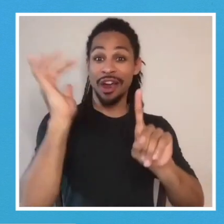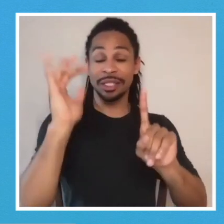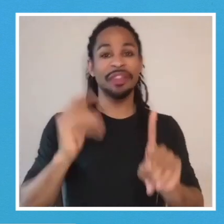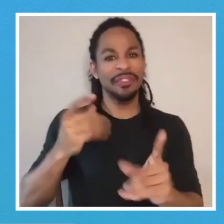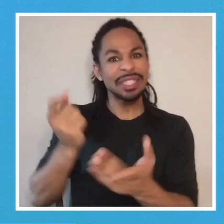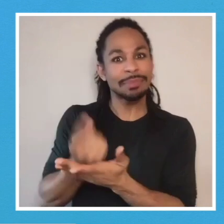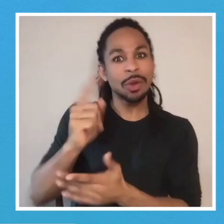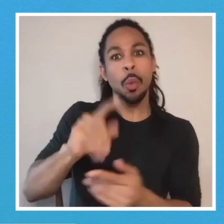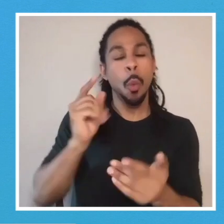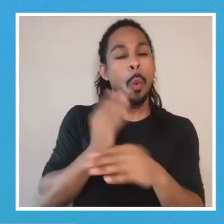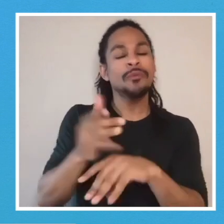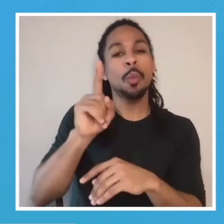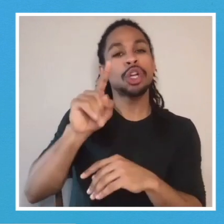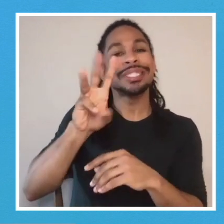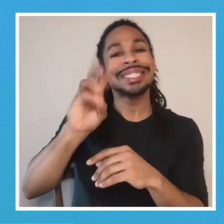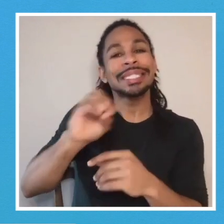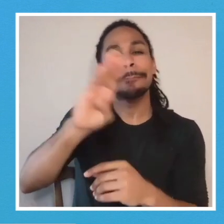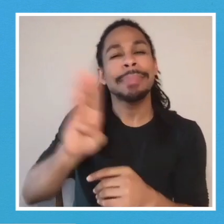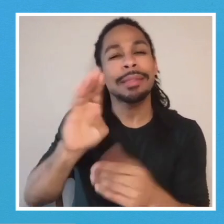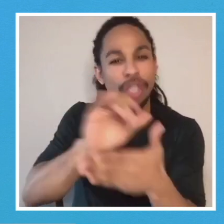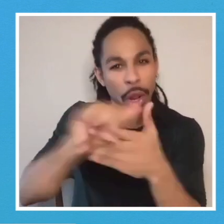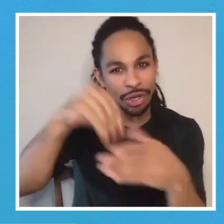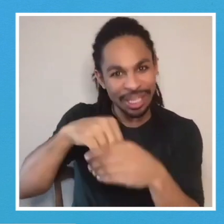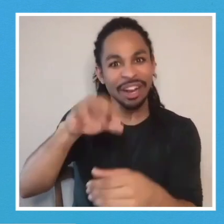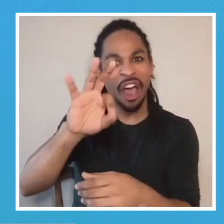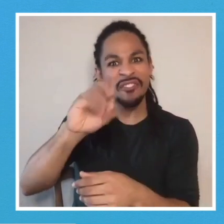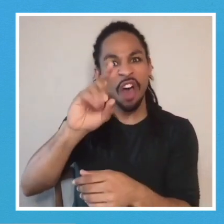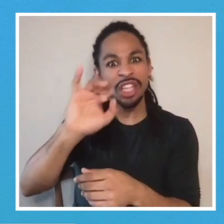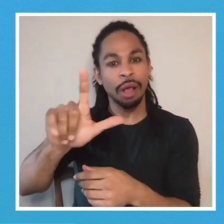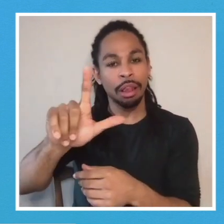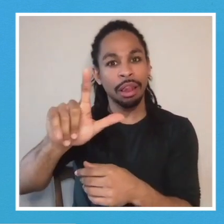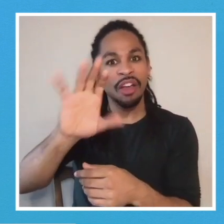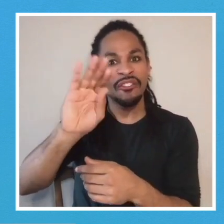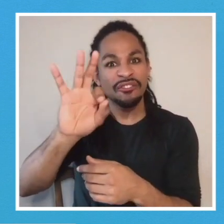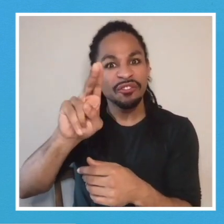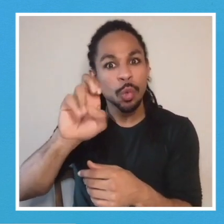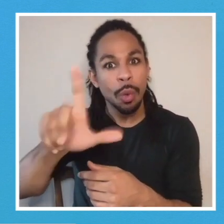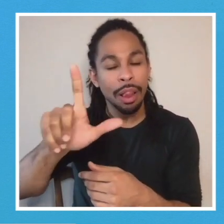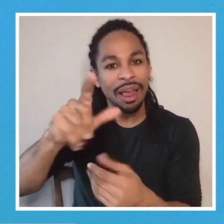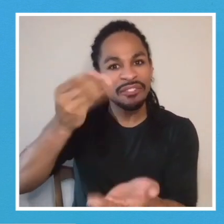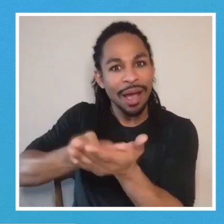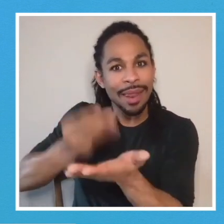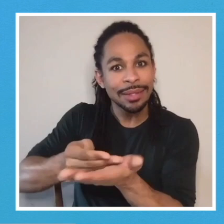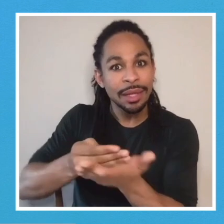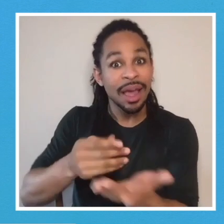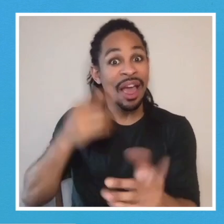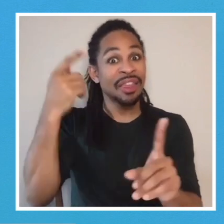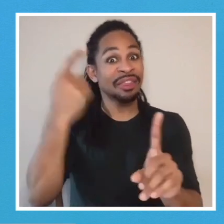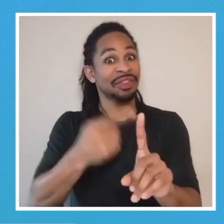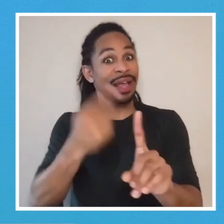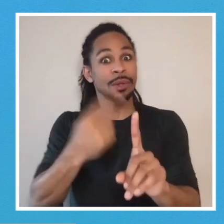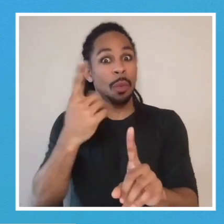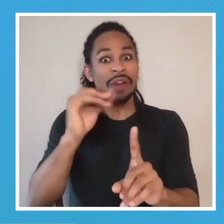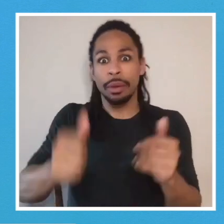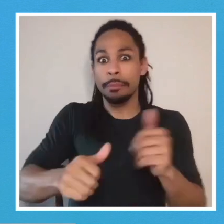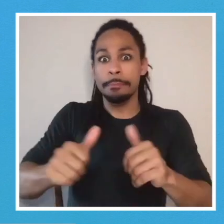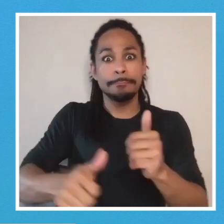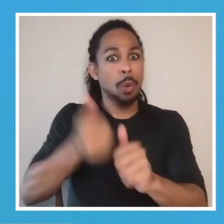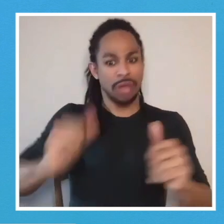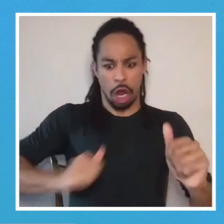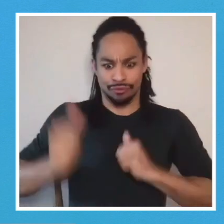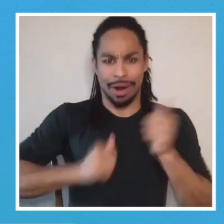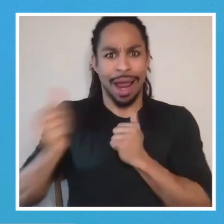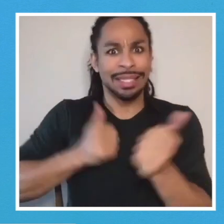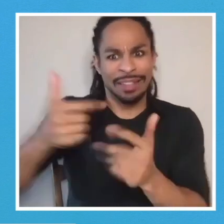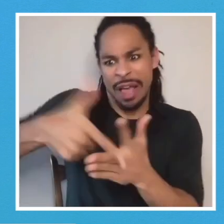fuel finance, which has made it one of the world's most aggressive tar sands and fossil fuel extraction